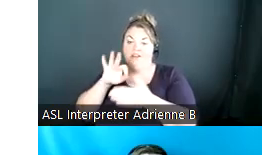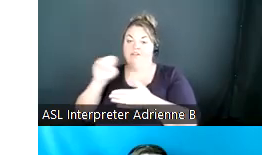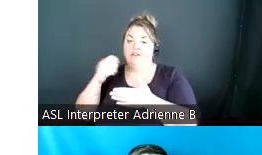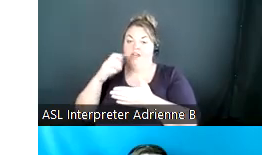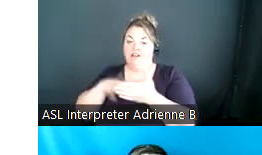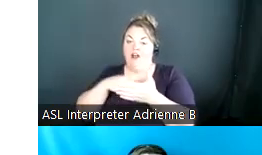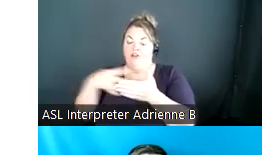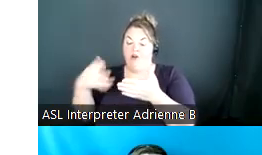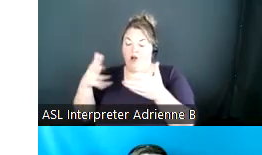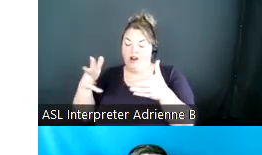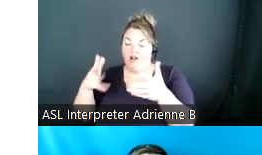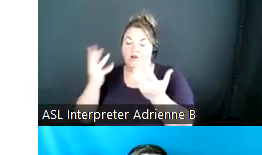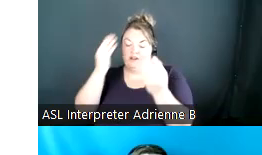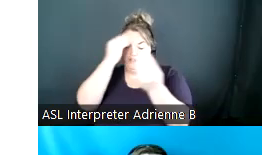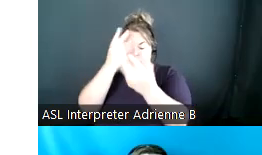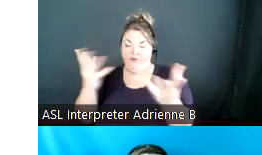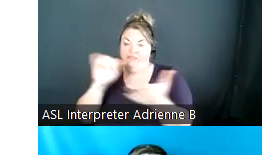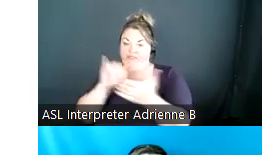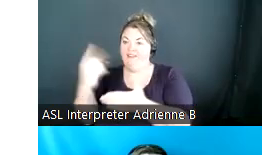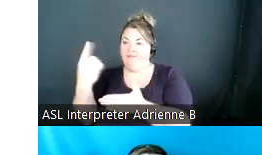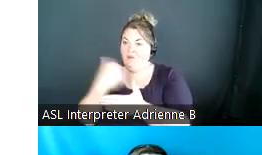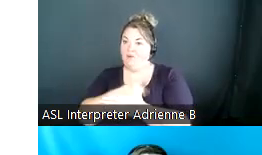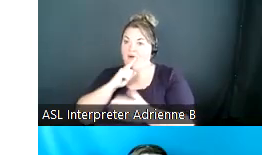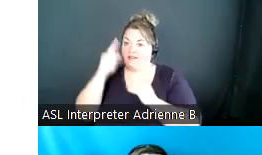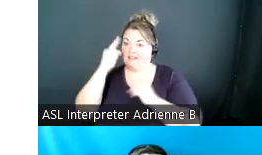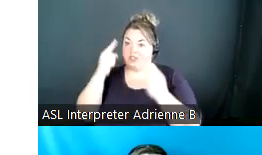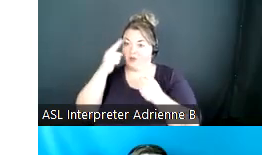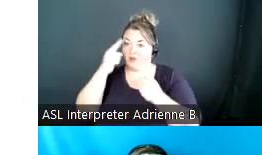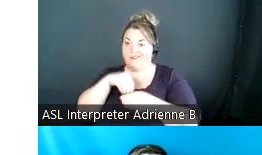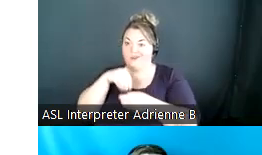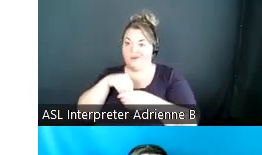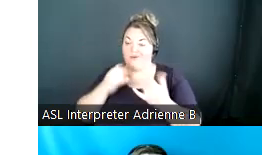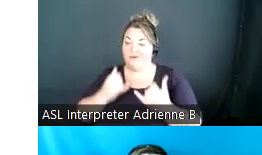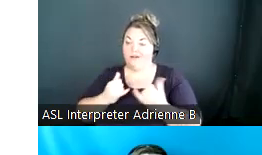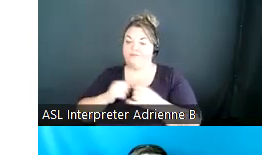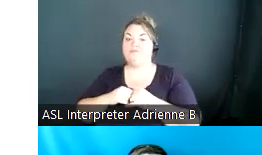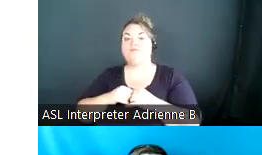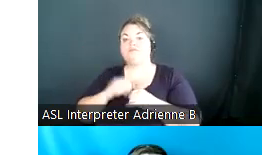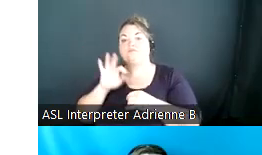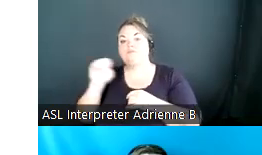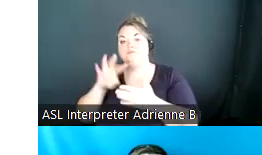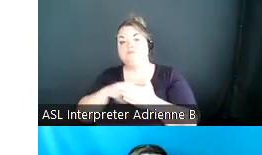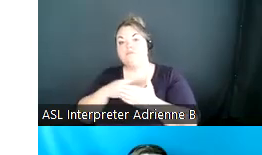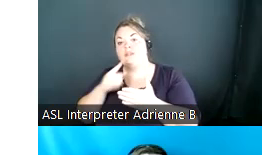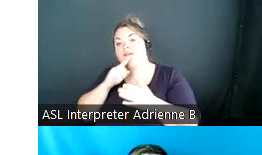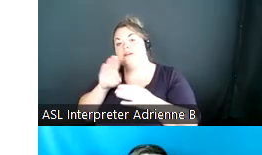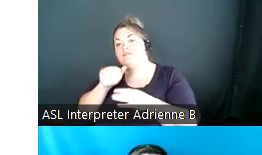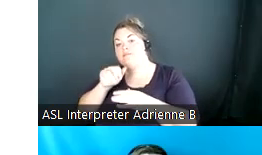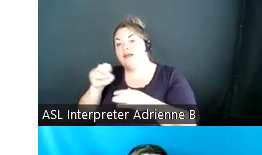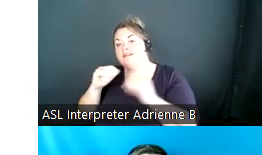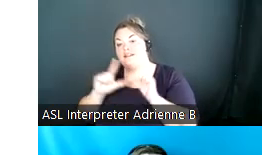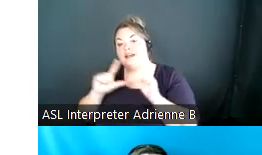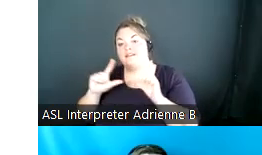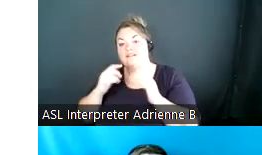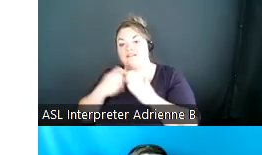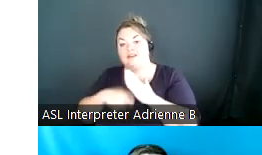Just wanted to let you all know that that's something we are considering internally right now. That fee schedule is a base license fee of